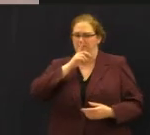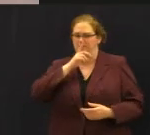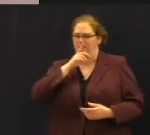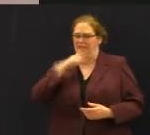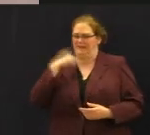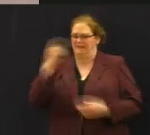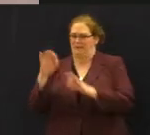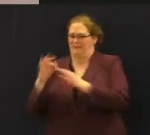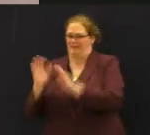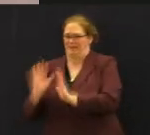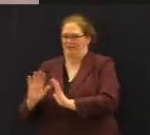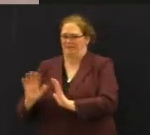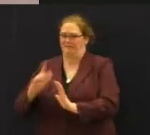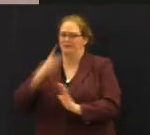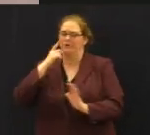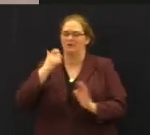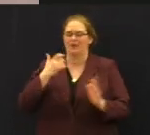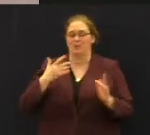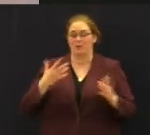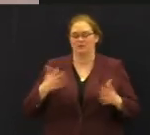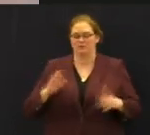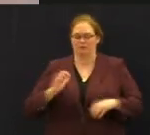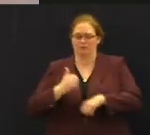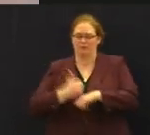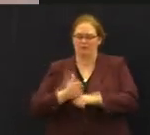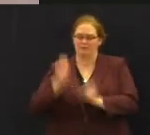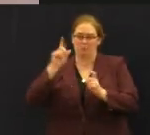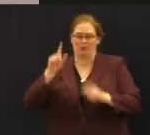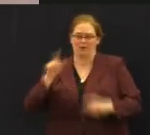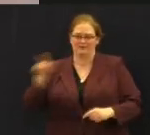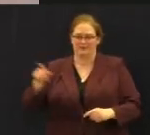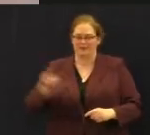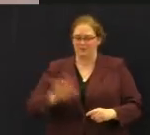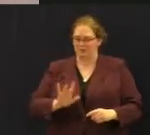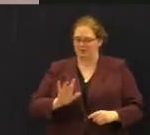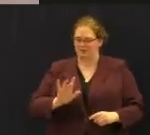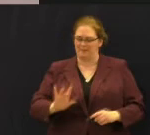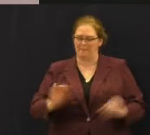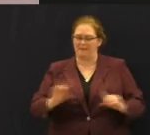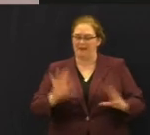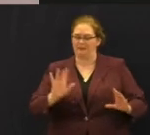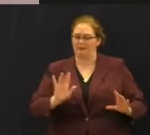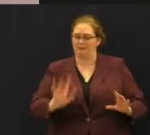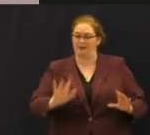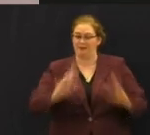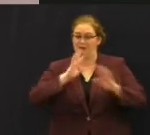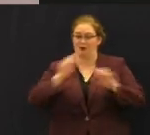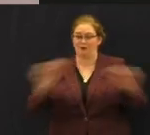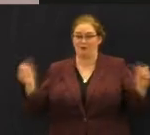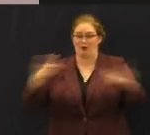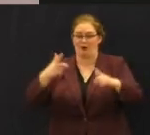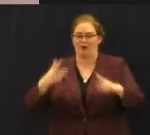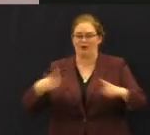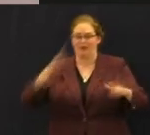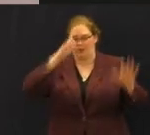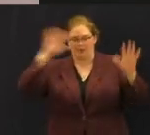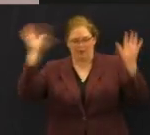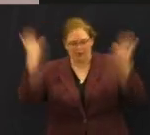because I wanted to surprise them and push the magic button and talk to them all, and they would fall down